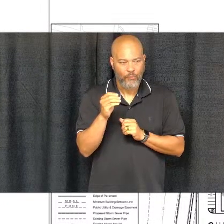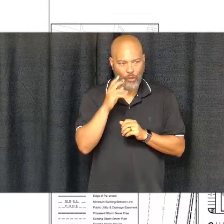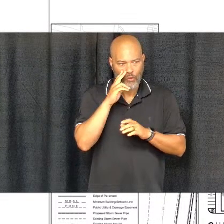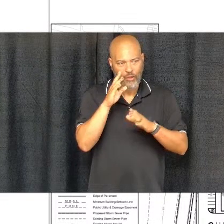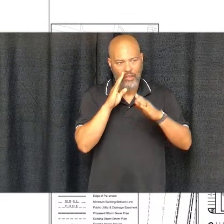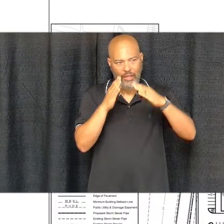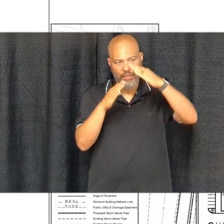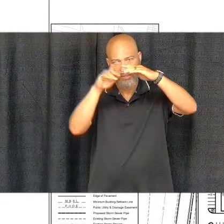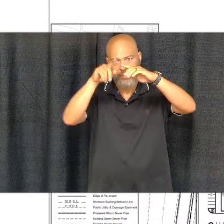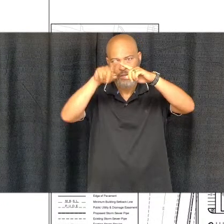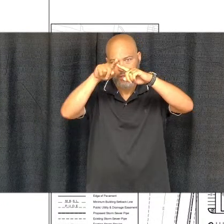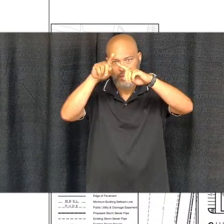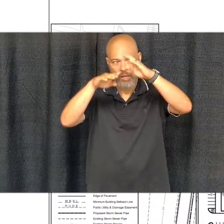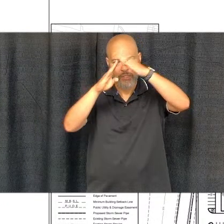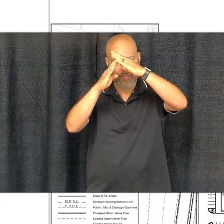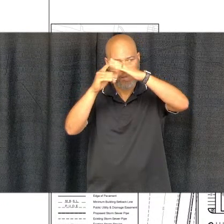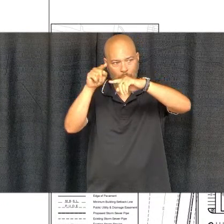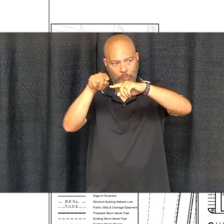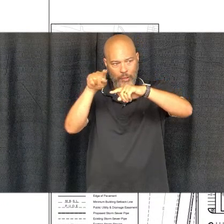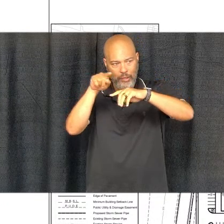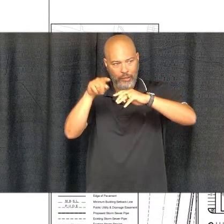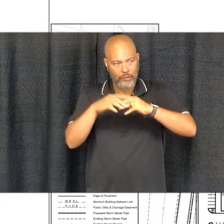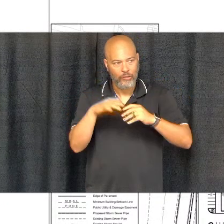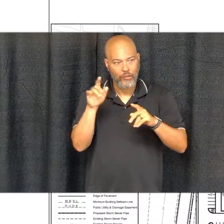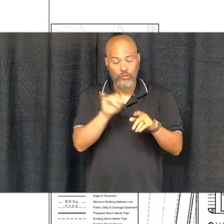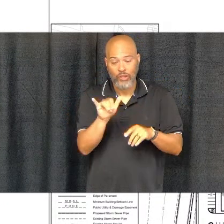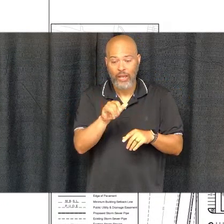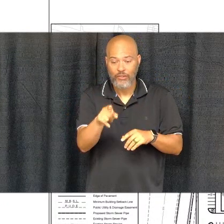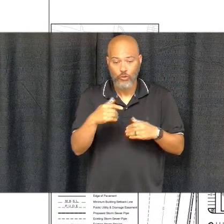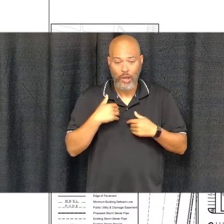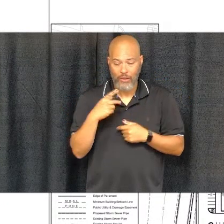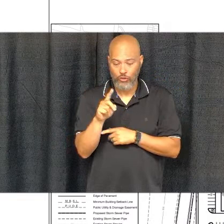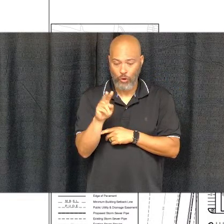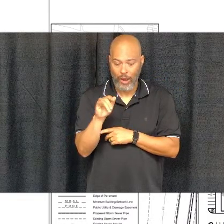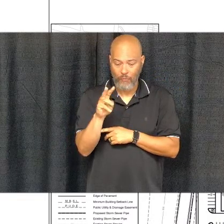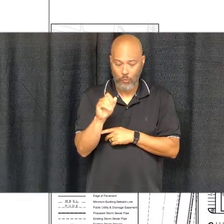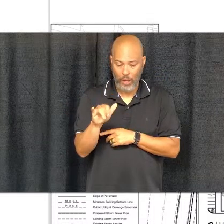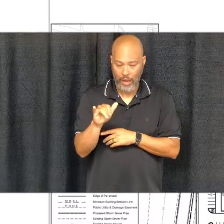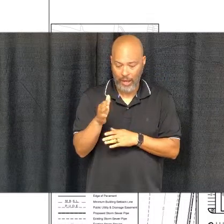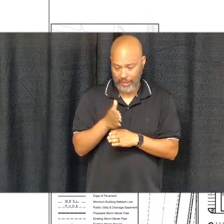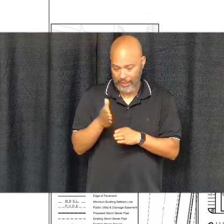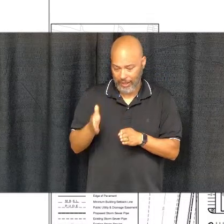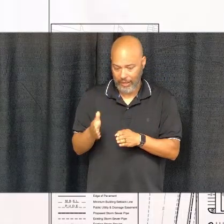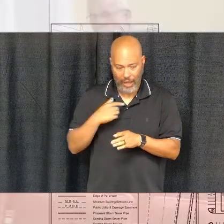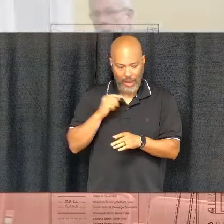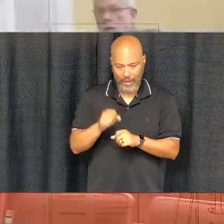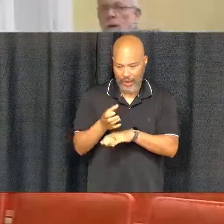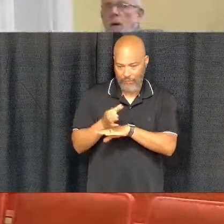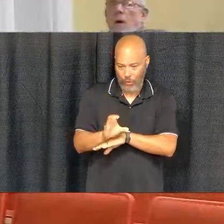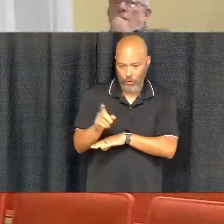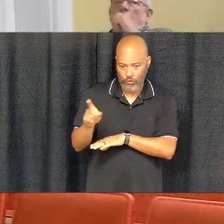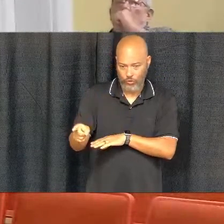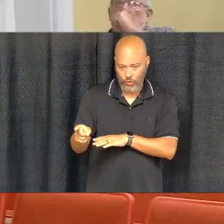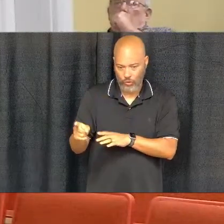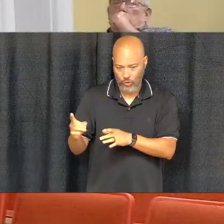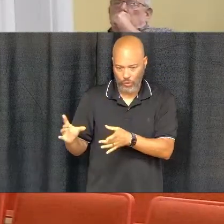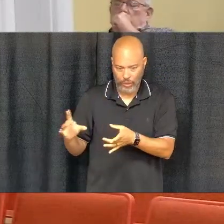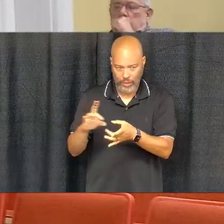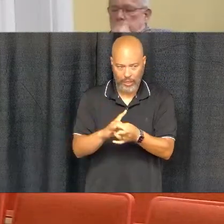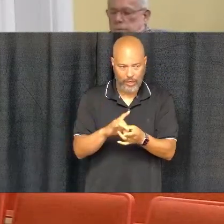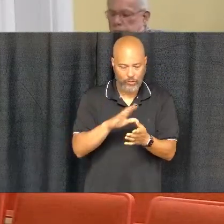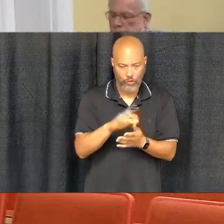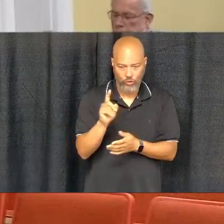of the page there. Just like if you had a driveway next to someone else's driveway, I can't make someone tie into your